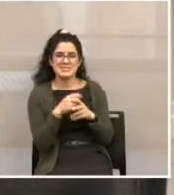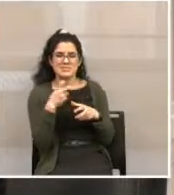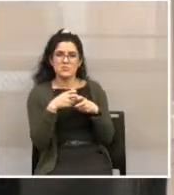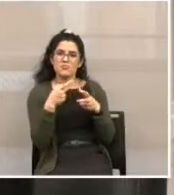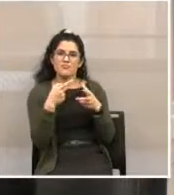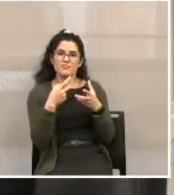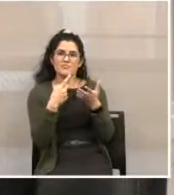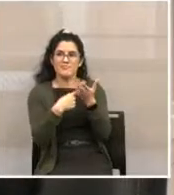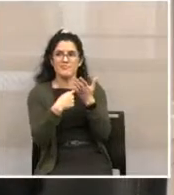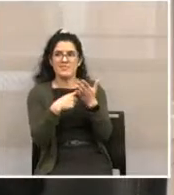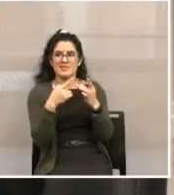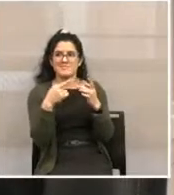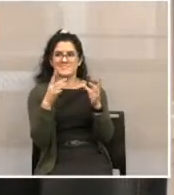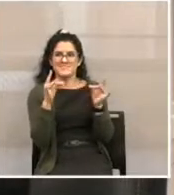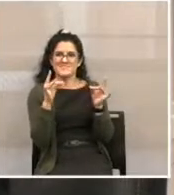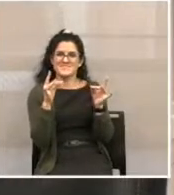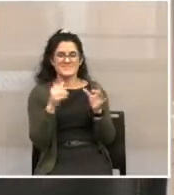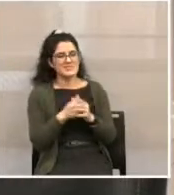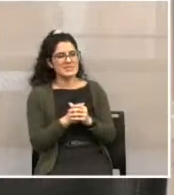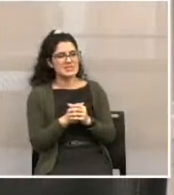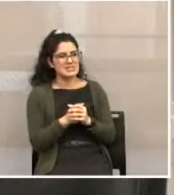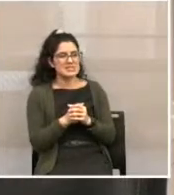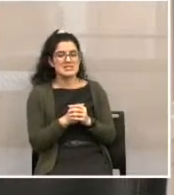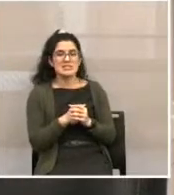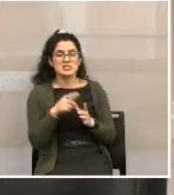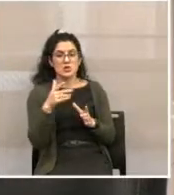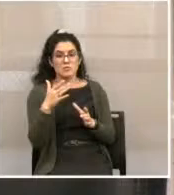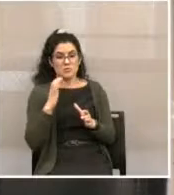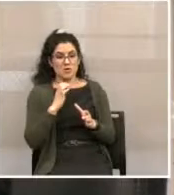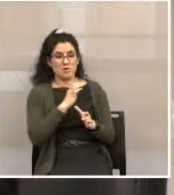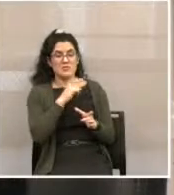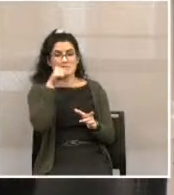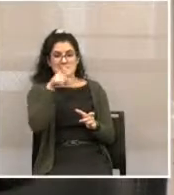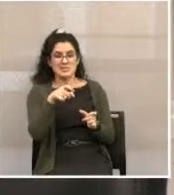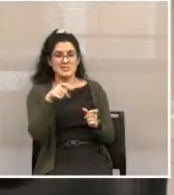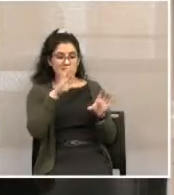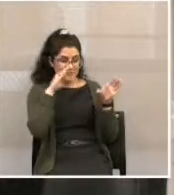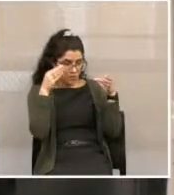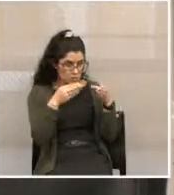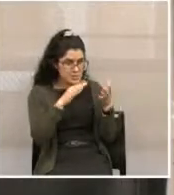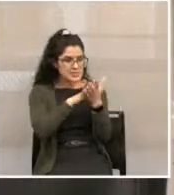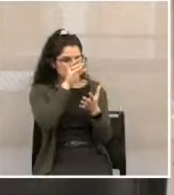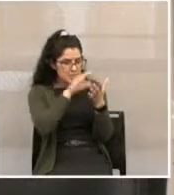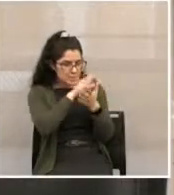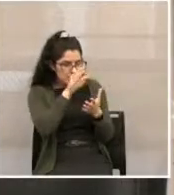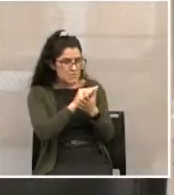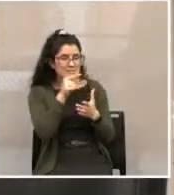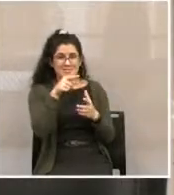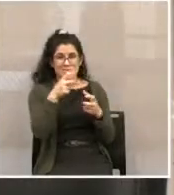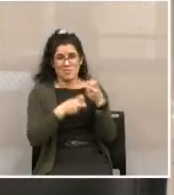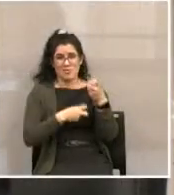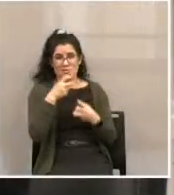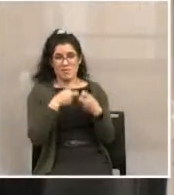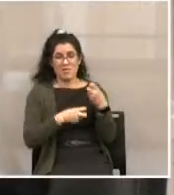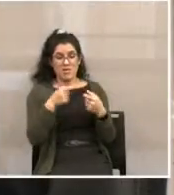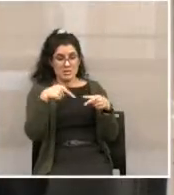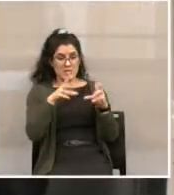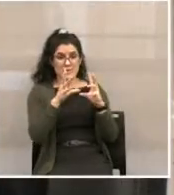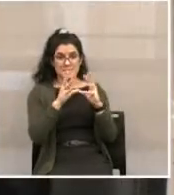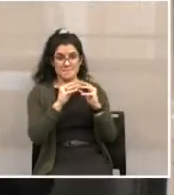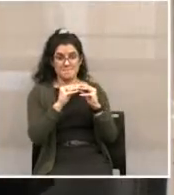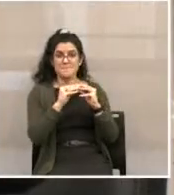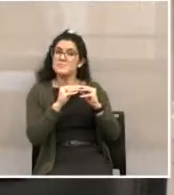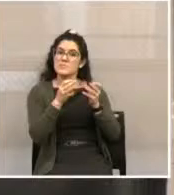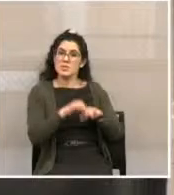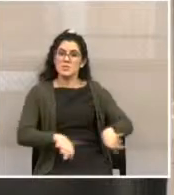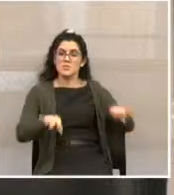I think you as members of Congress need to specialize on this issue, and that's why this committee is important. But what